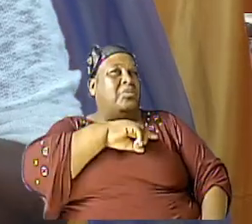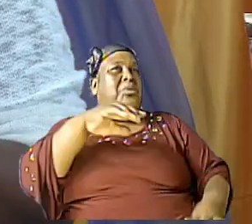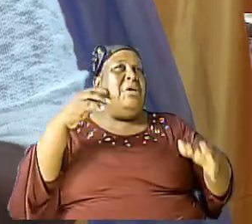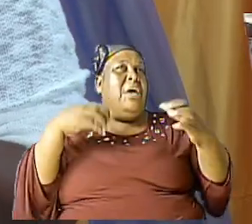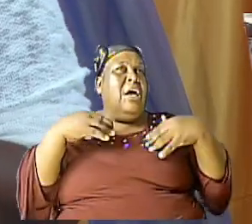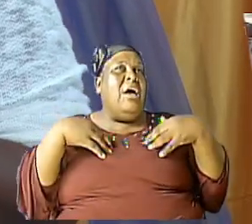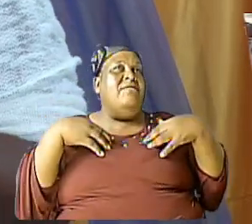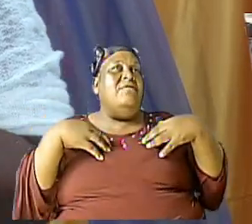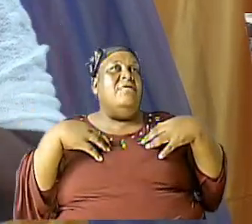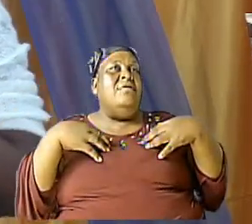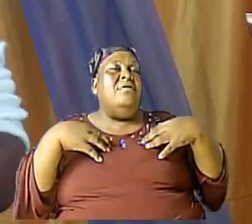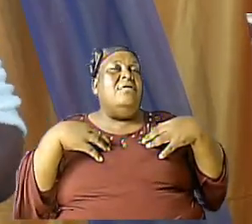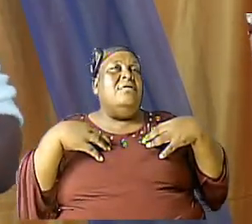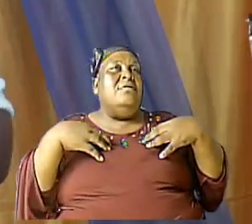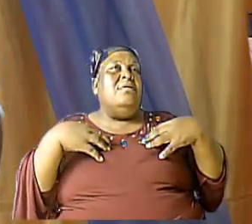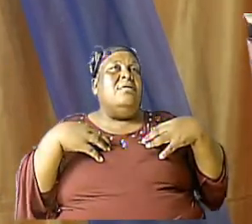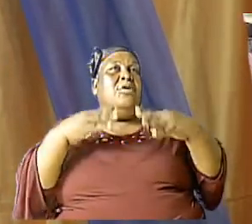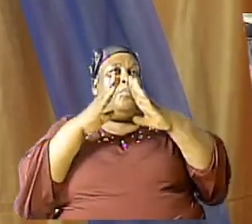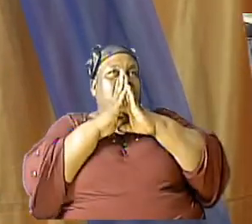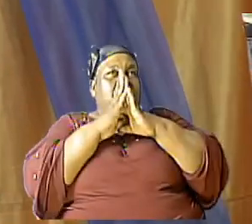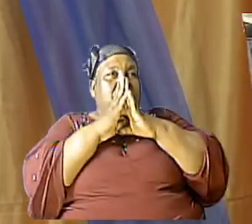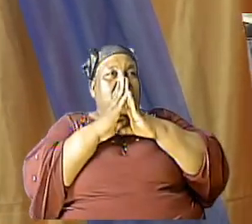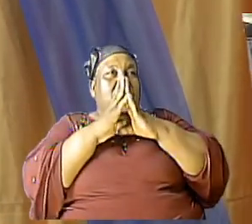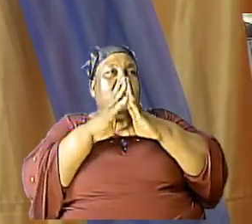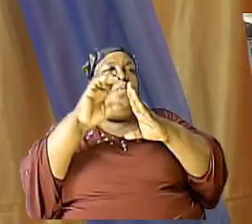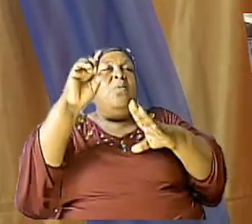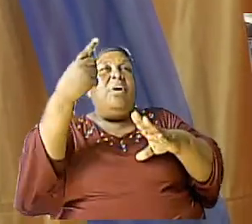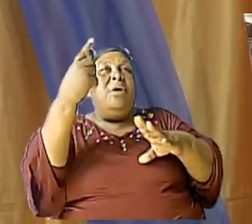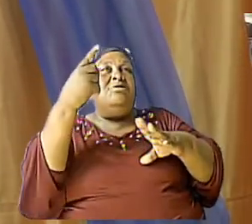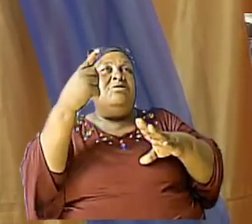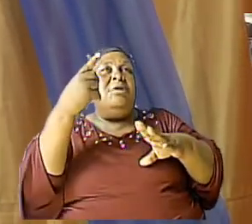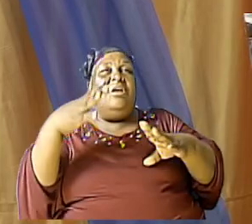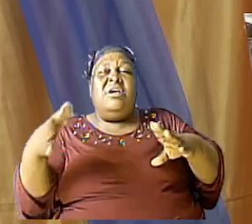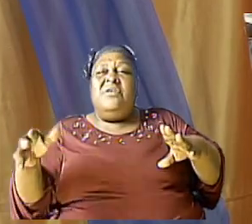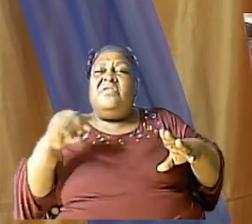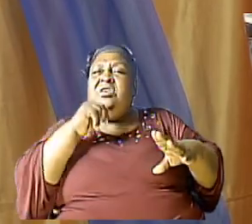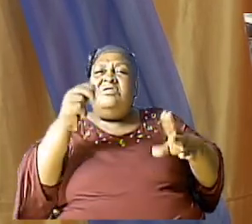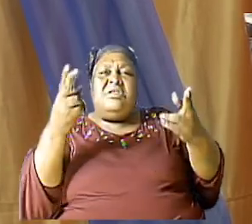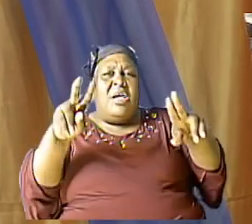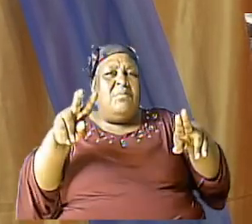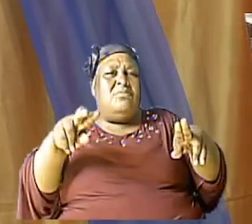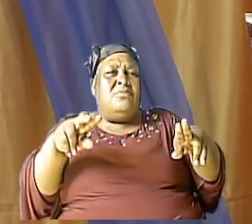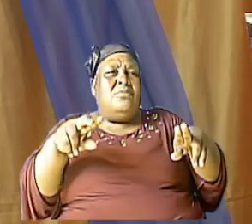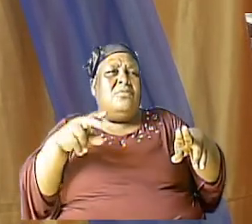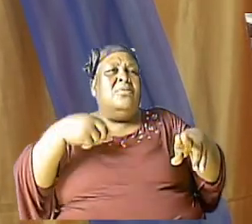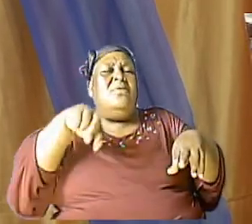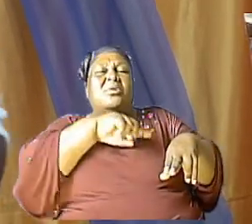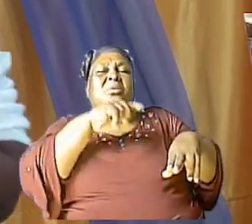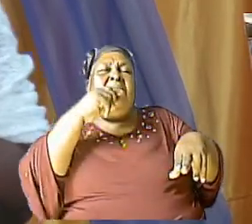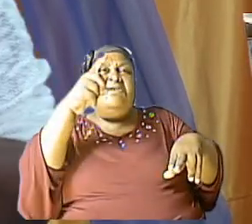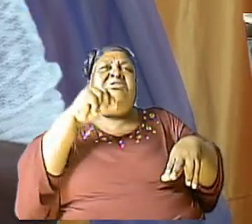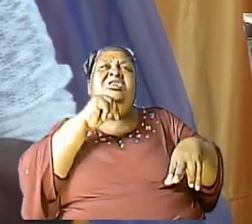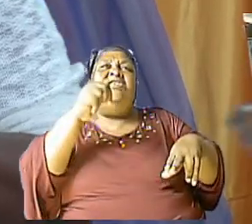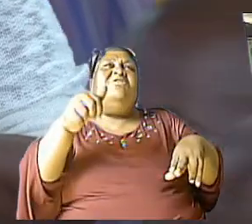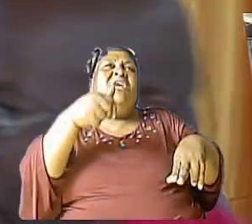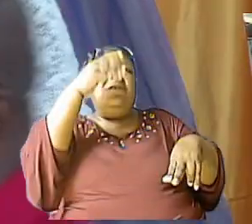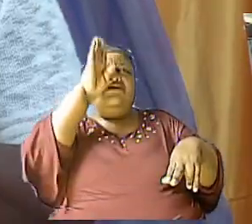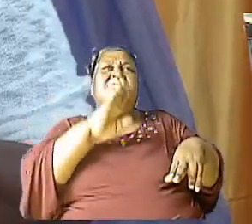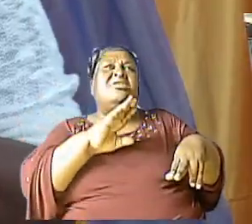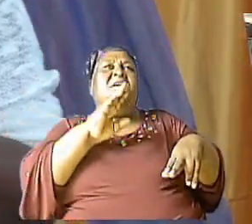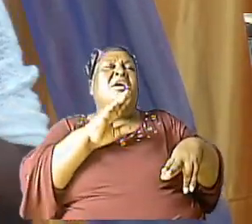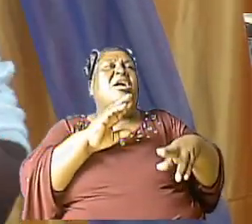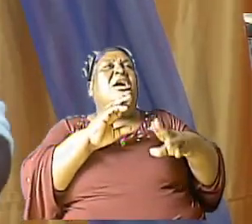once, Pastor, and the thing don't happen, we just say, it's not the will of the Lord. We do that sometimes, you know. It don't happen